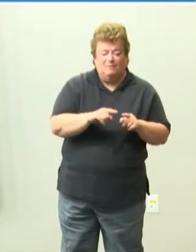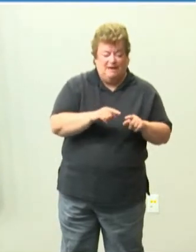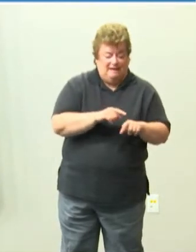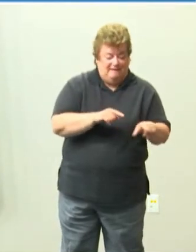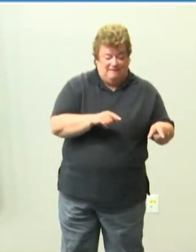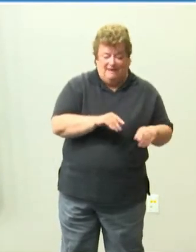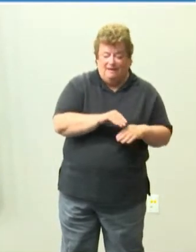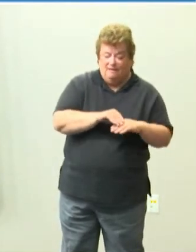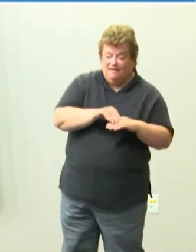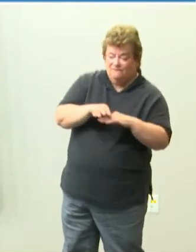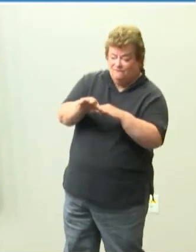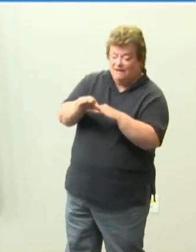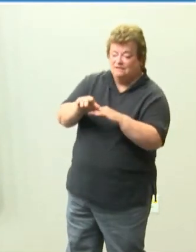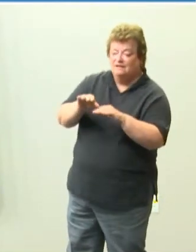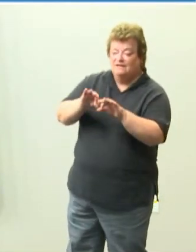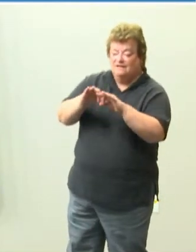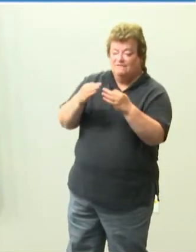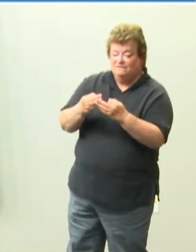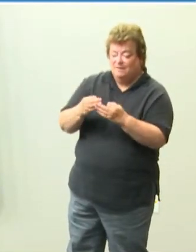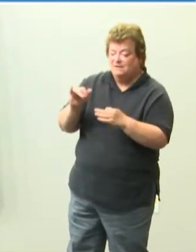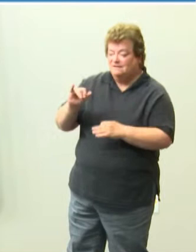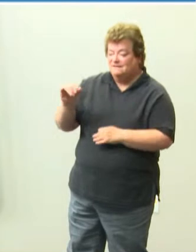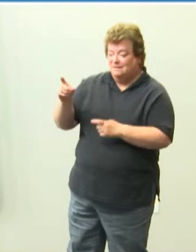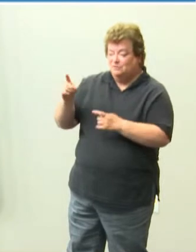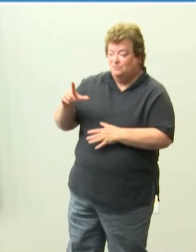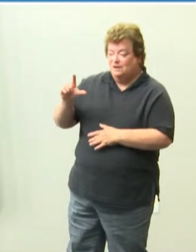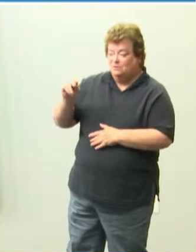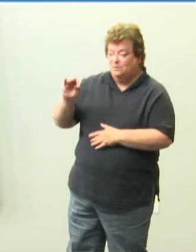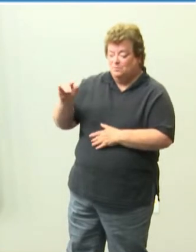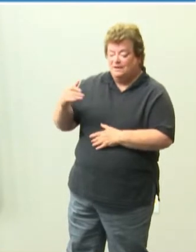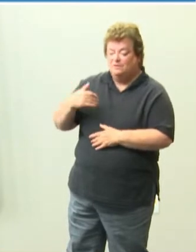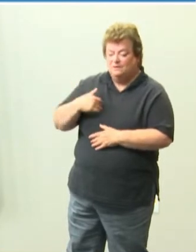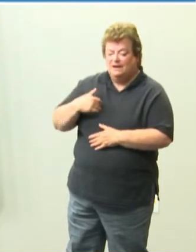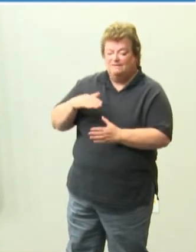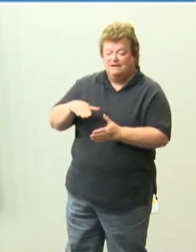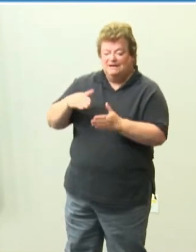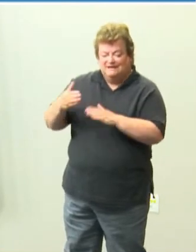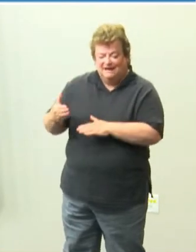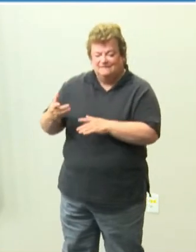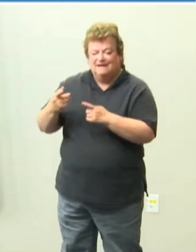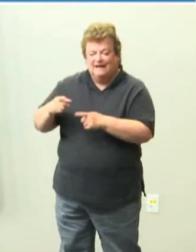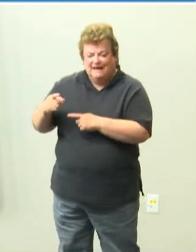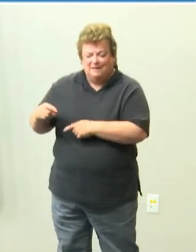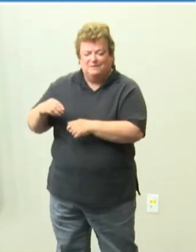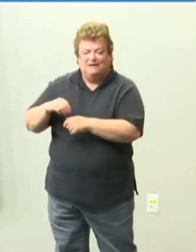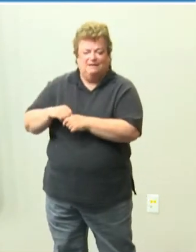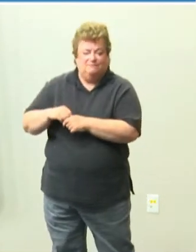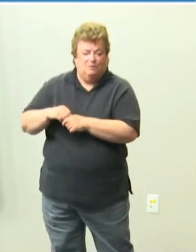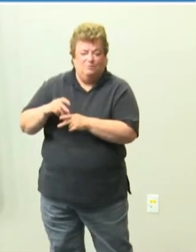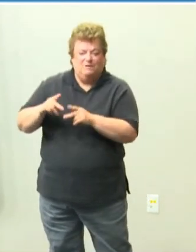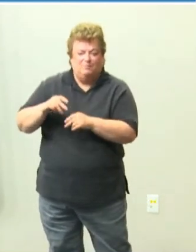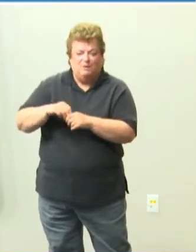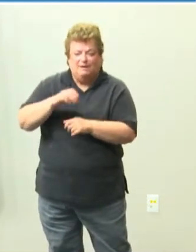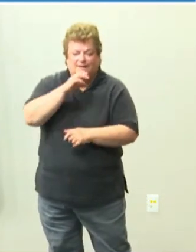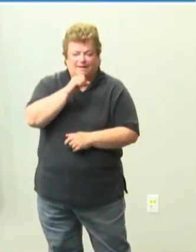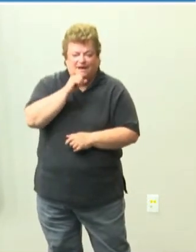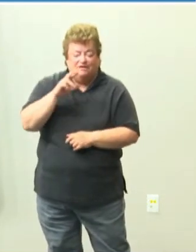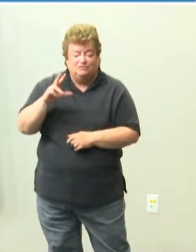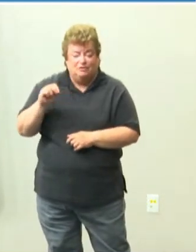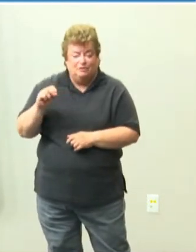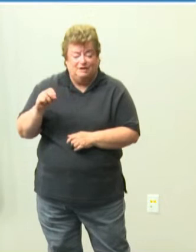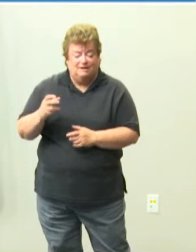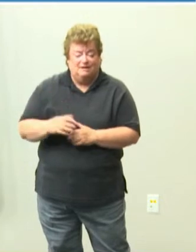family. And as Director Lopez said before, we're having deaths even among people in the 30s. In fact, of the